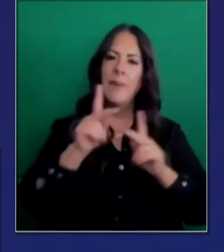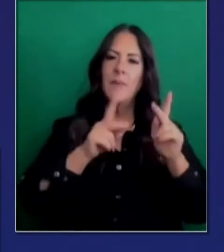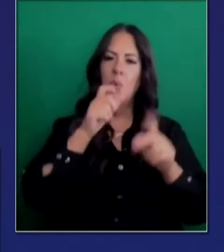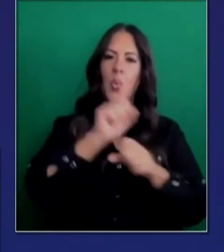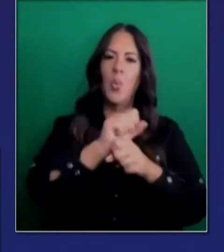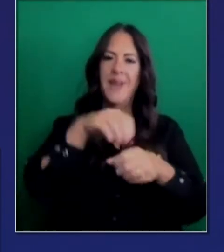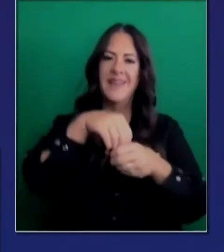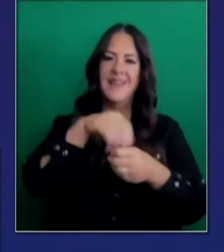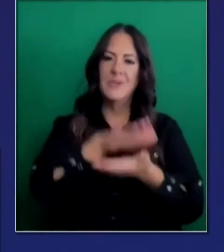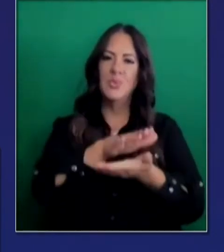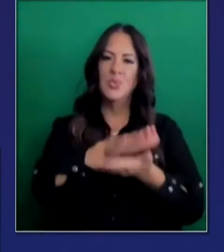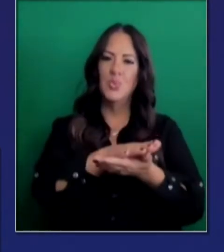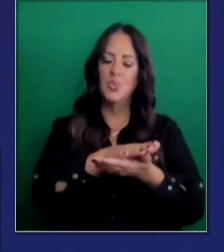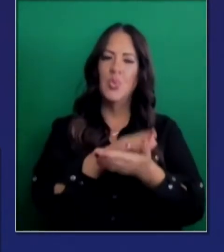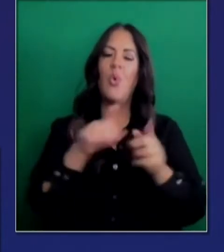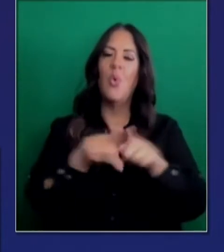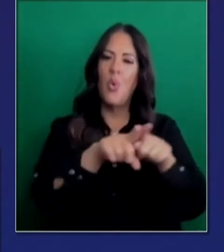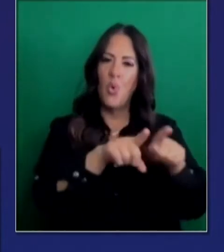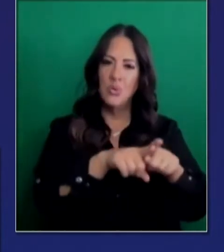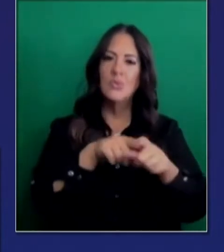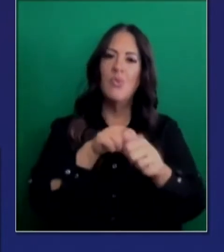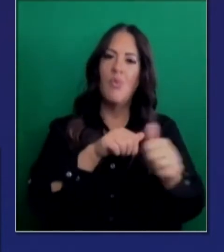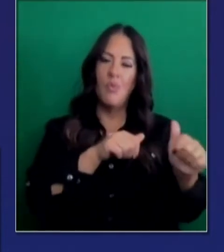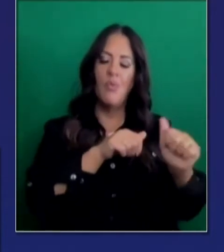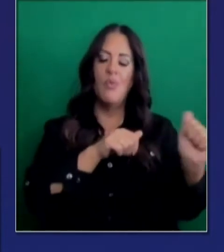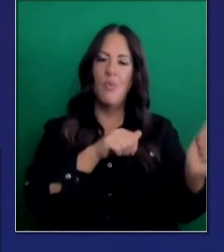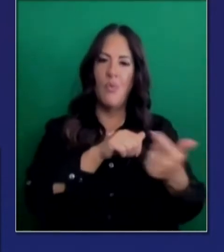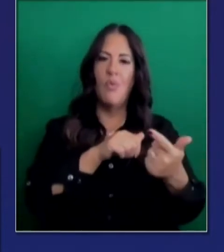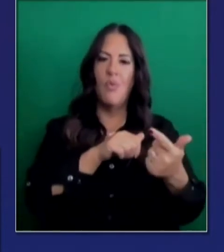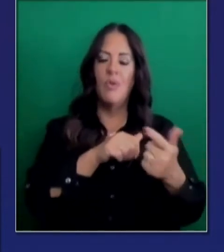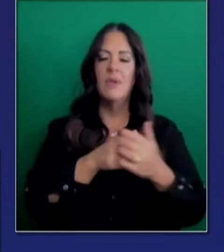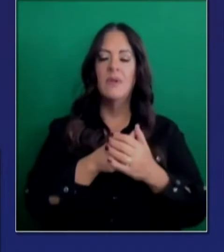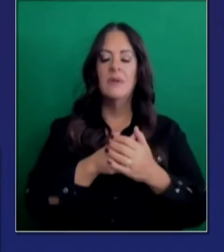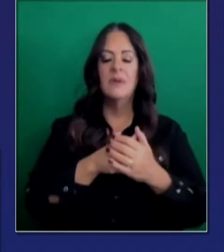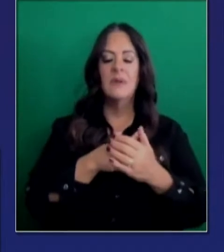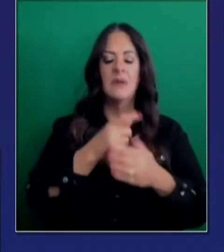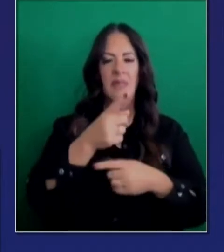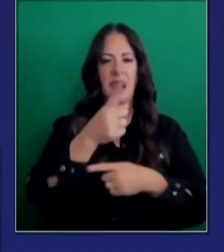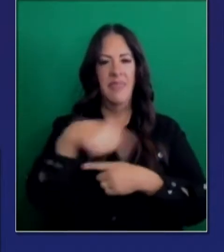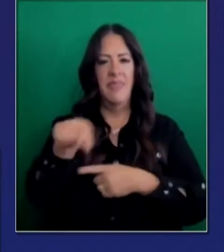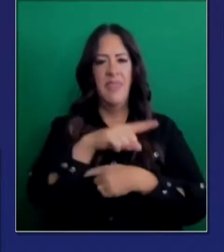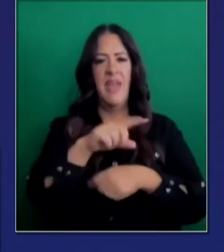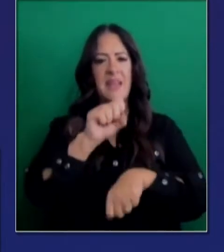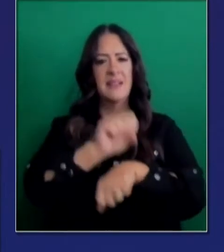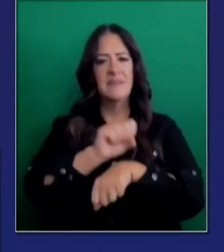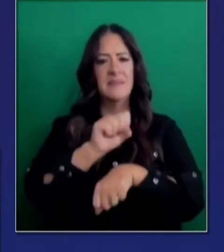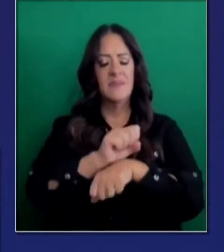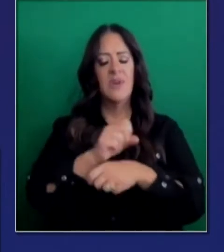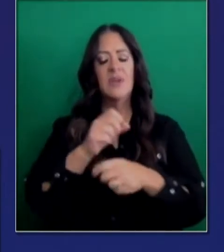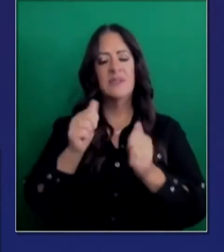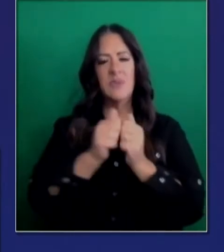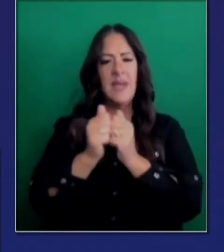are taking care of the needs of our children. For what it's worth, we talked last week